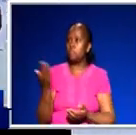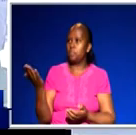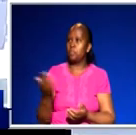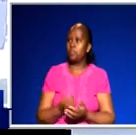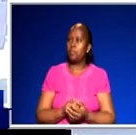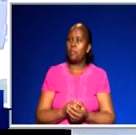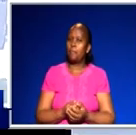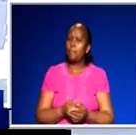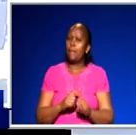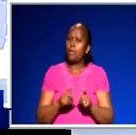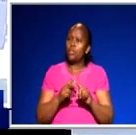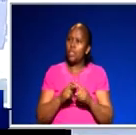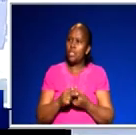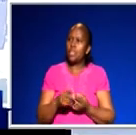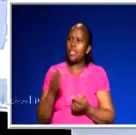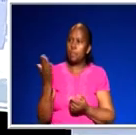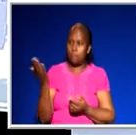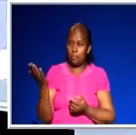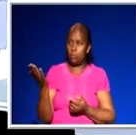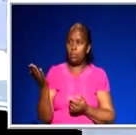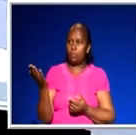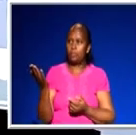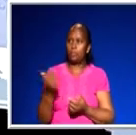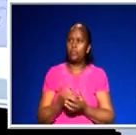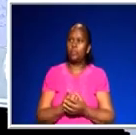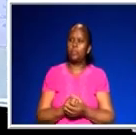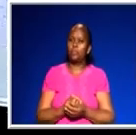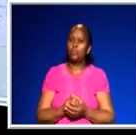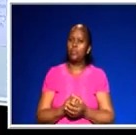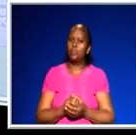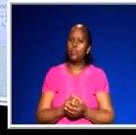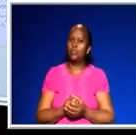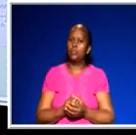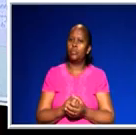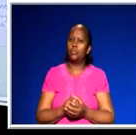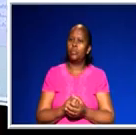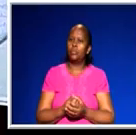But you start here, the transatlantic trade.